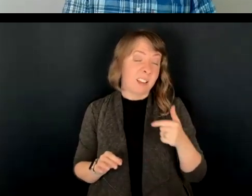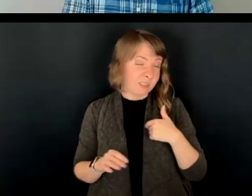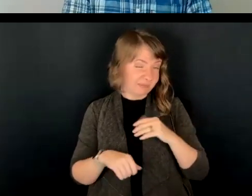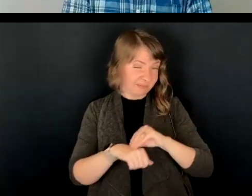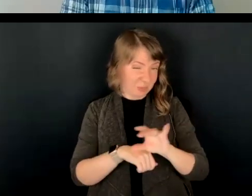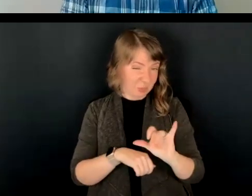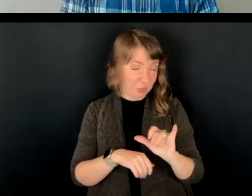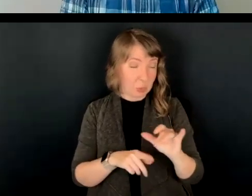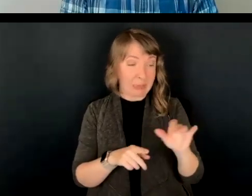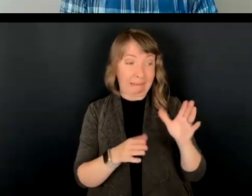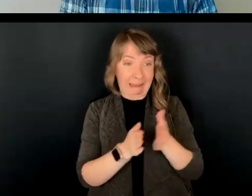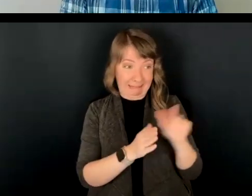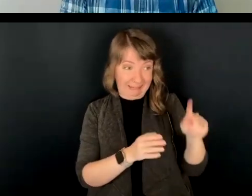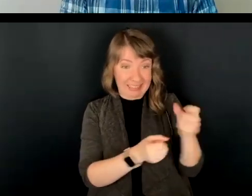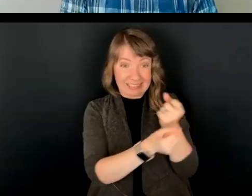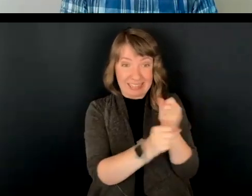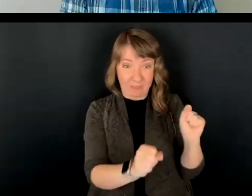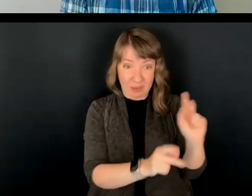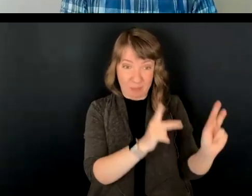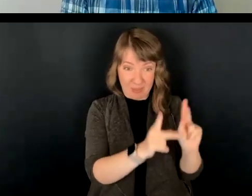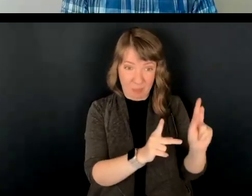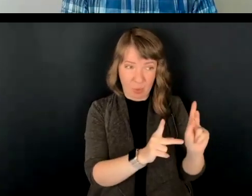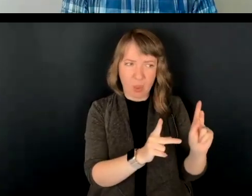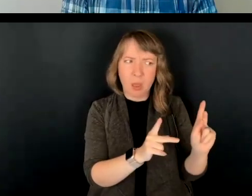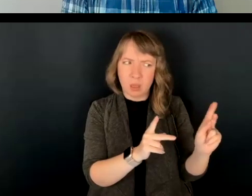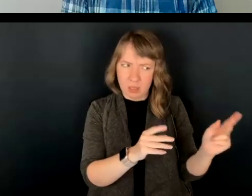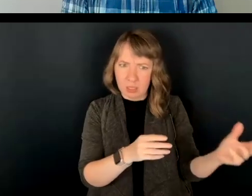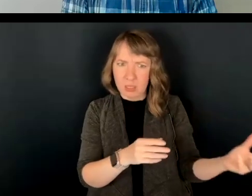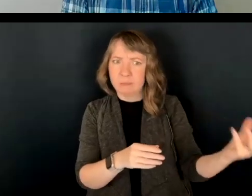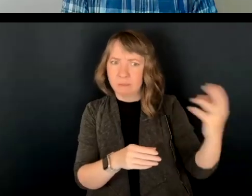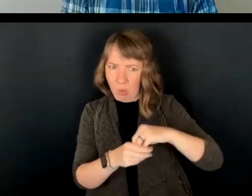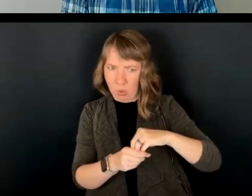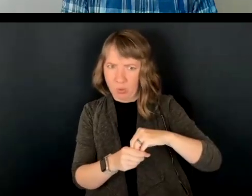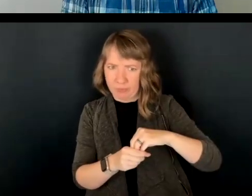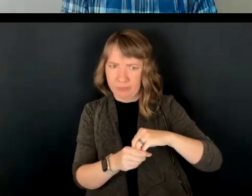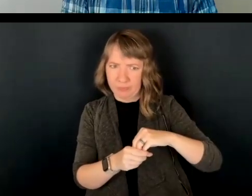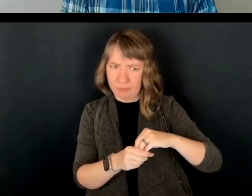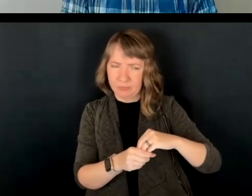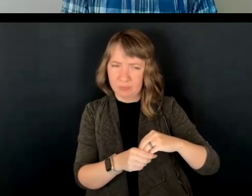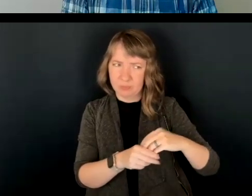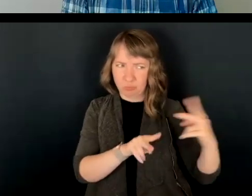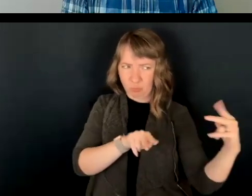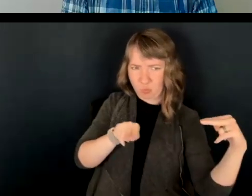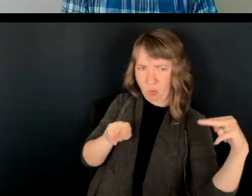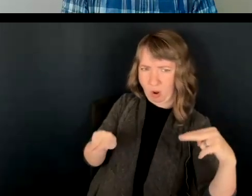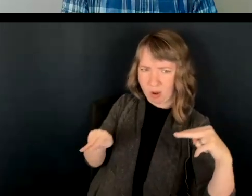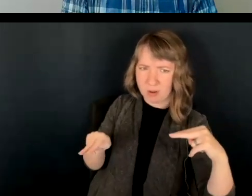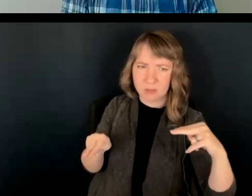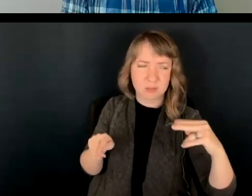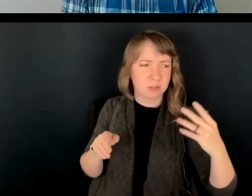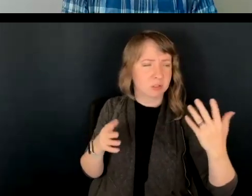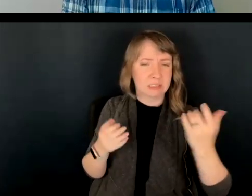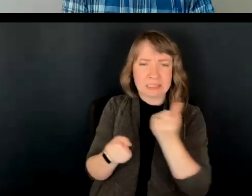people on the forest be closely involved with any activity, and that they do safety briefs